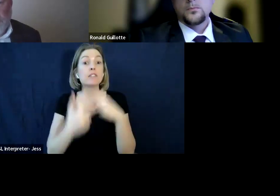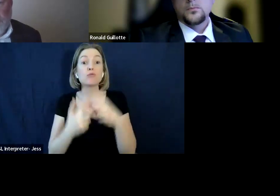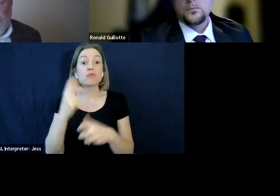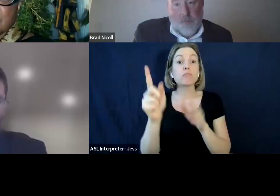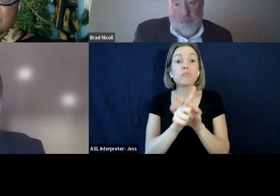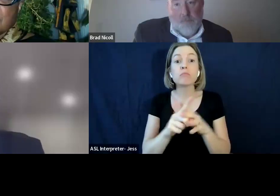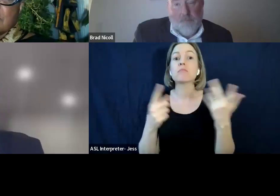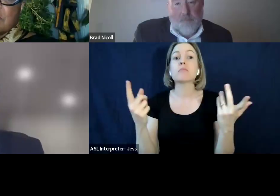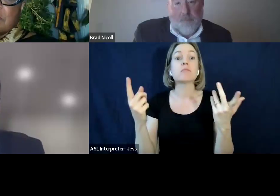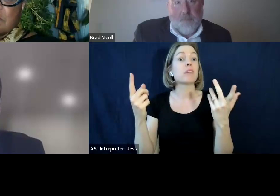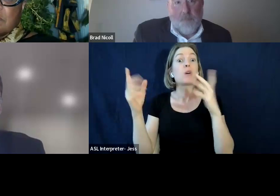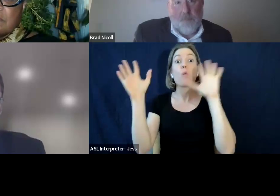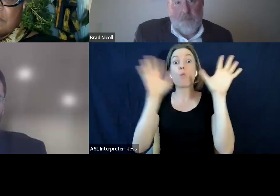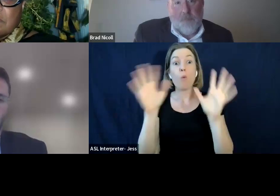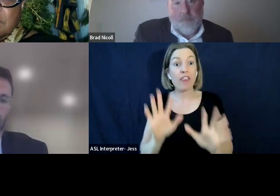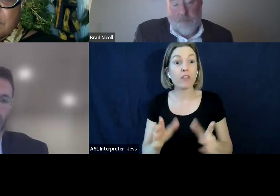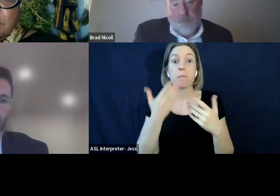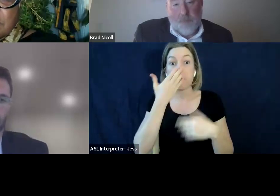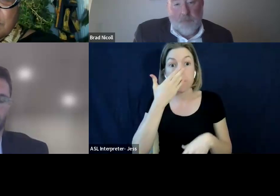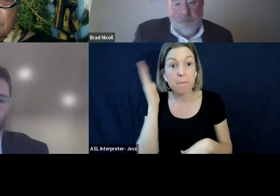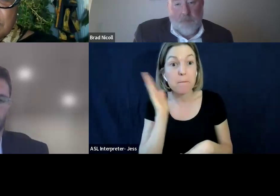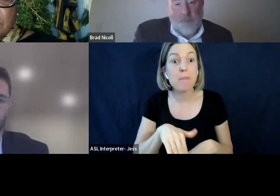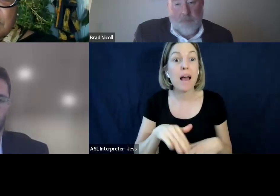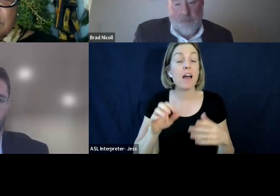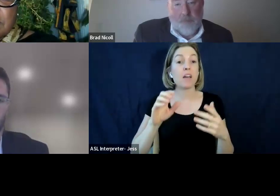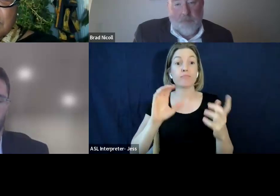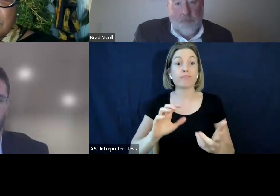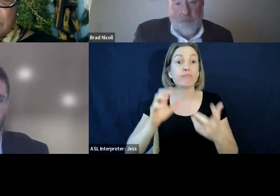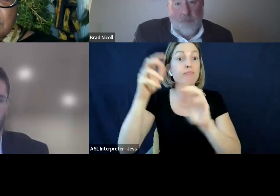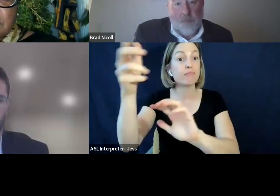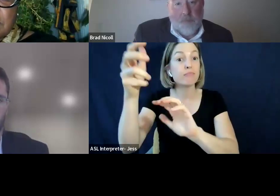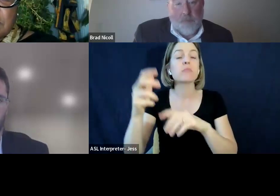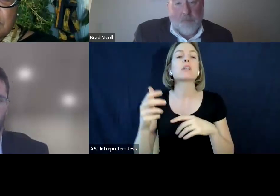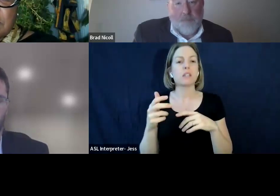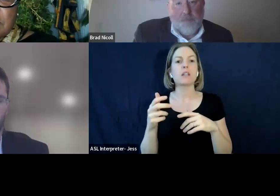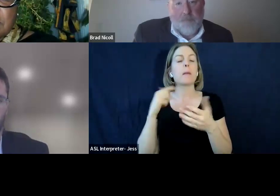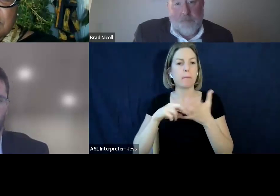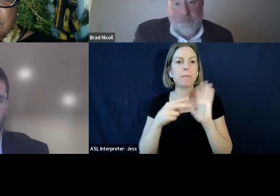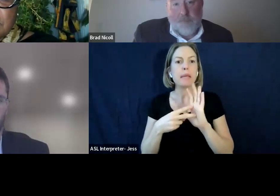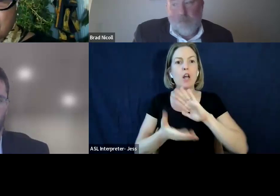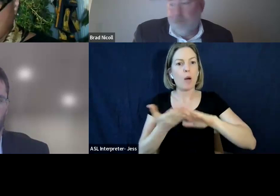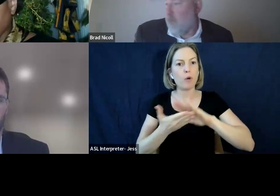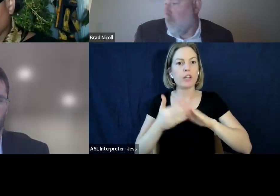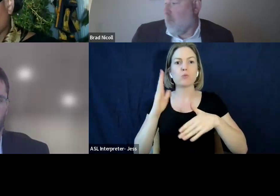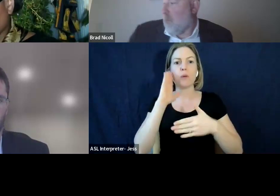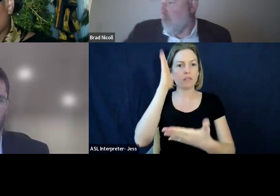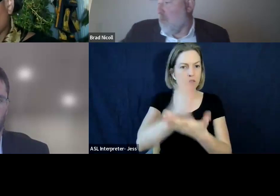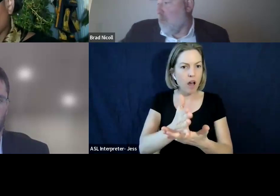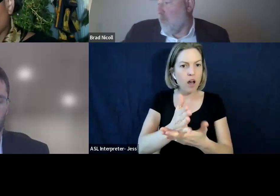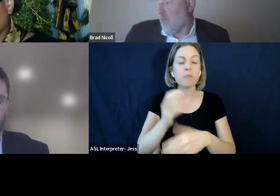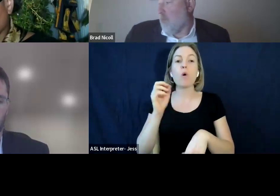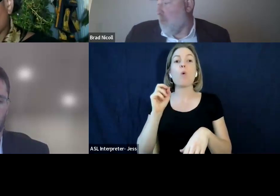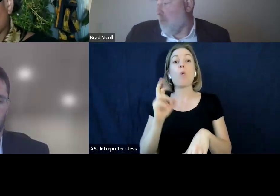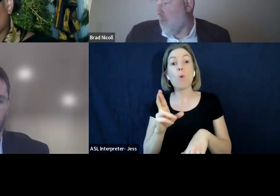a weather event that creates difficulty, then operations will cease, or there will be a call to